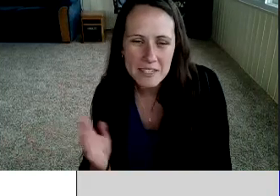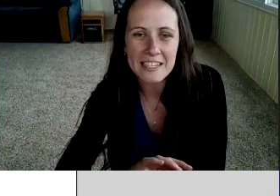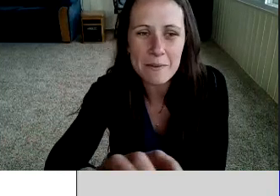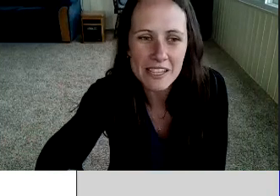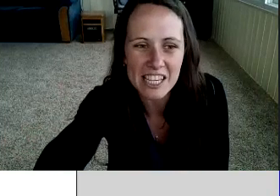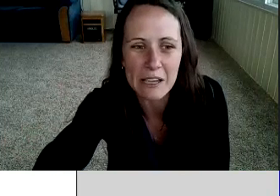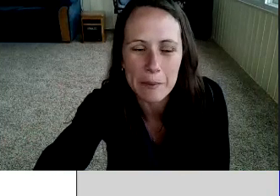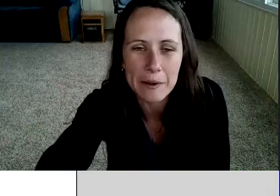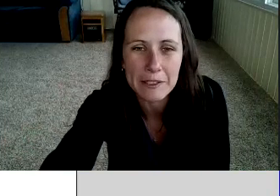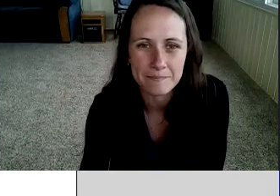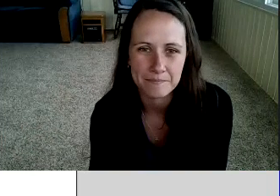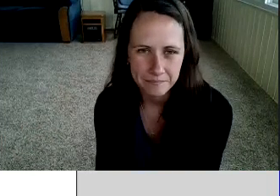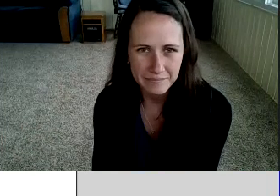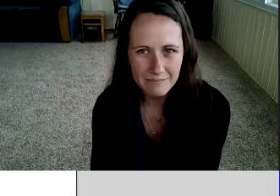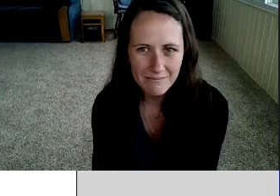time we pretend to be a sheep.